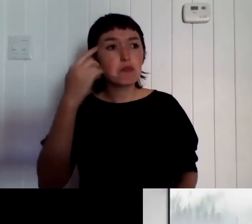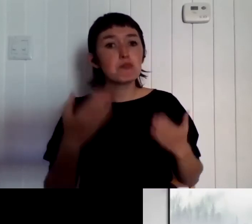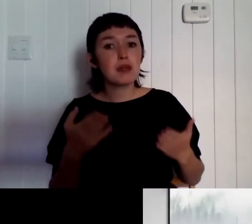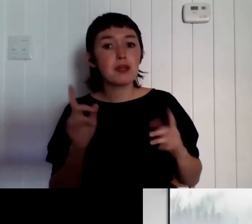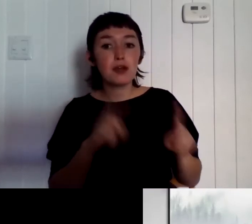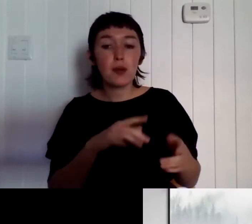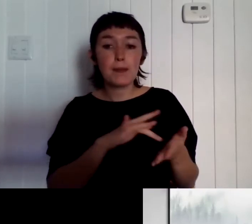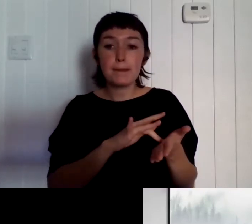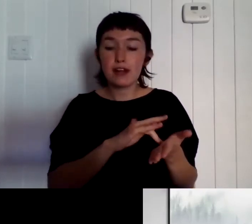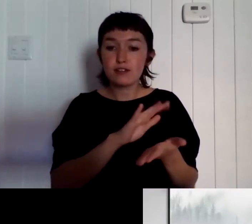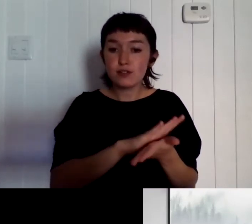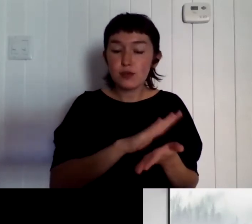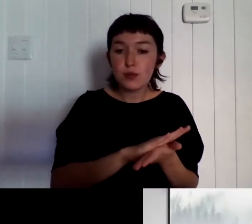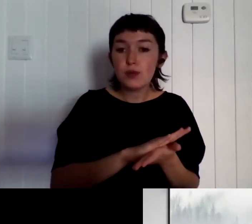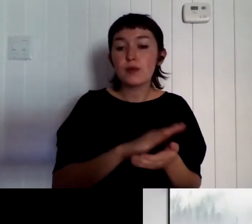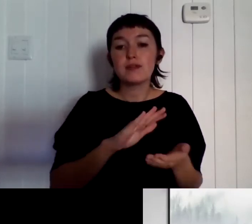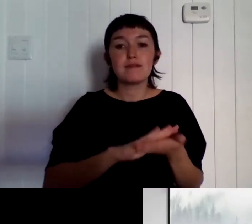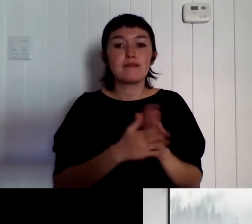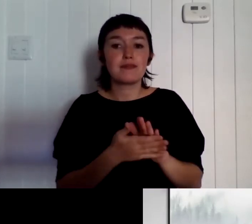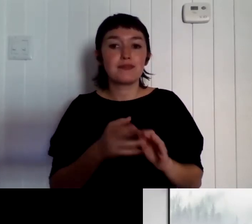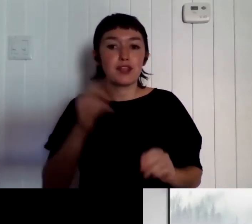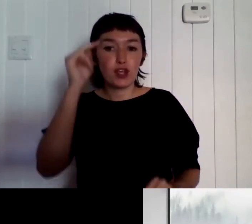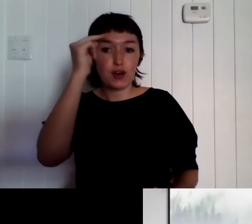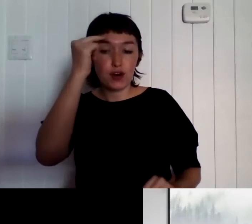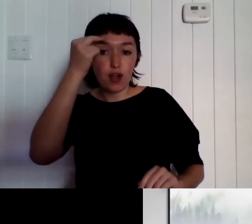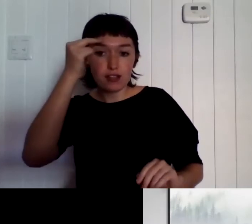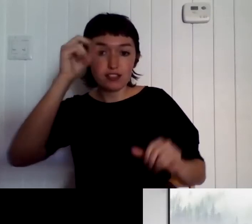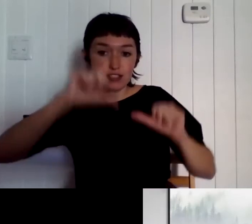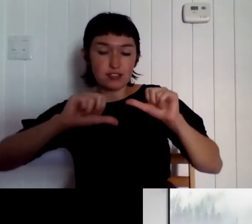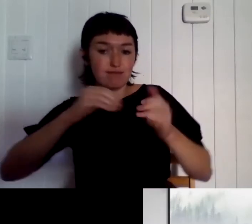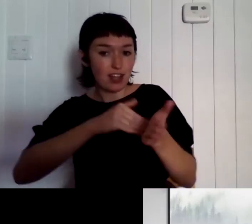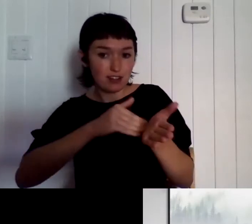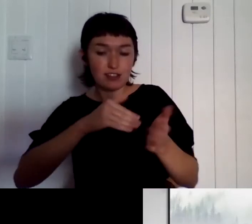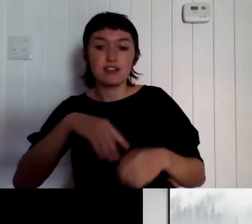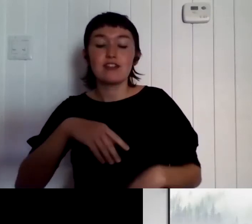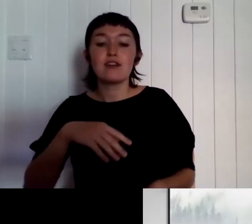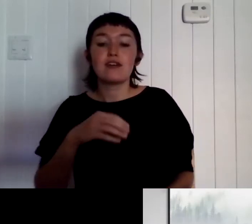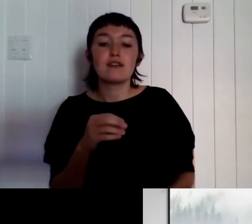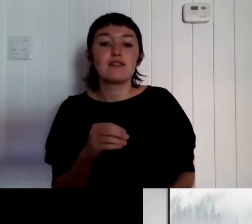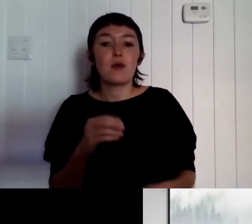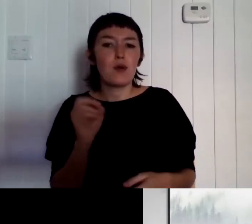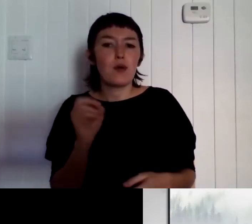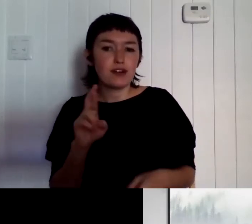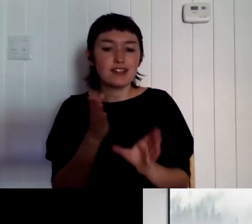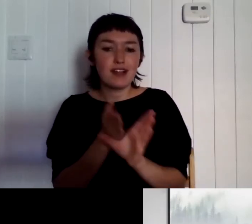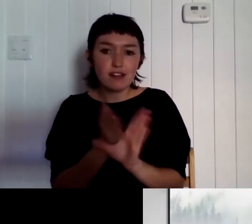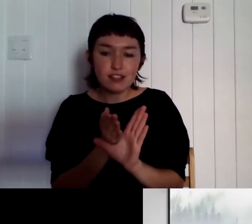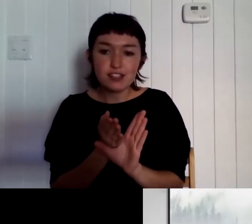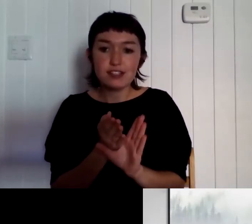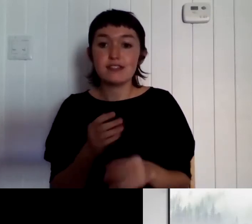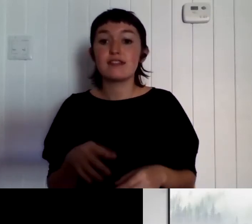a neurologist or a psychiatrist. And then when I got to college, I started doing research. I just sort of stumbled